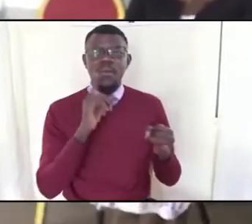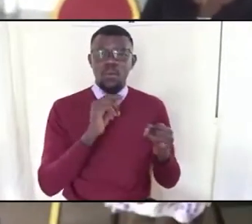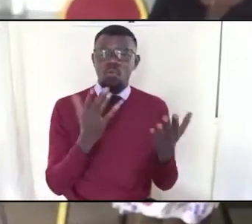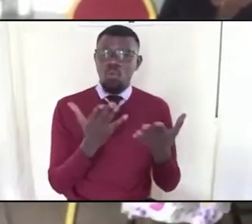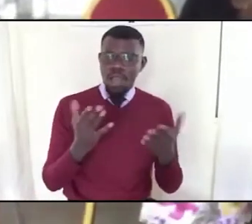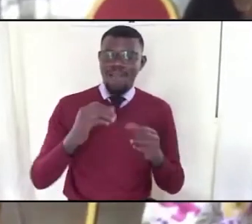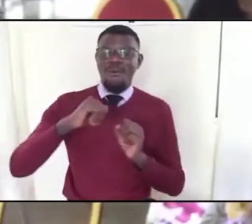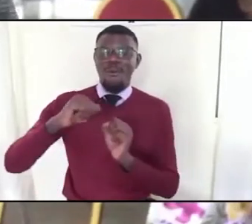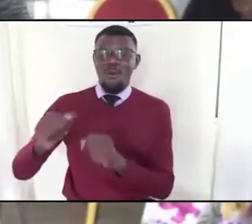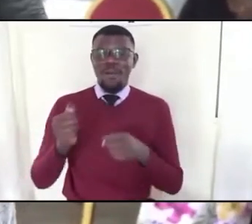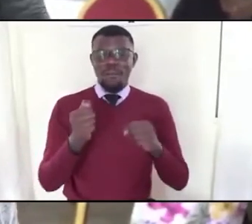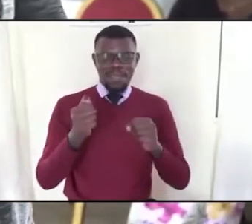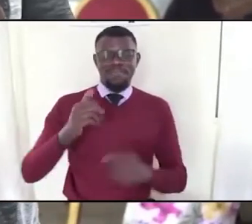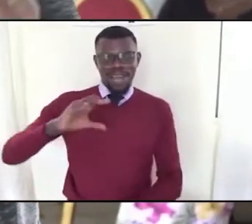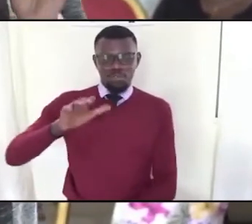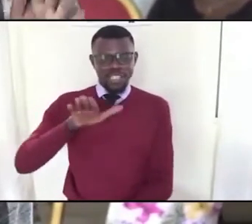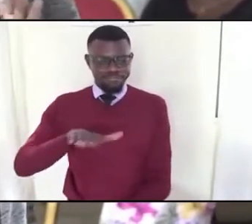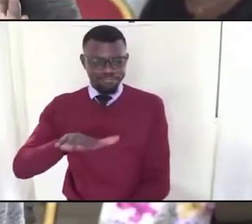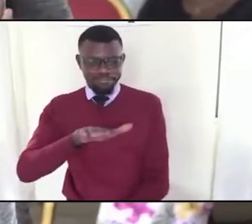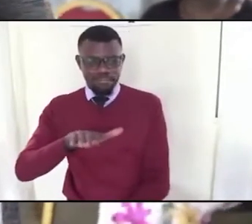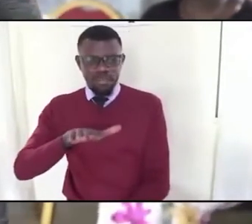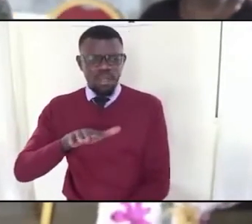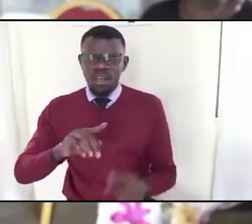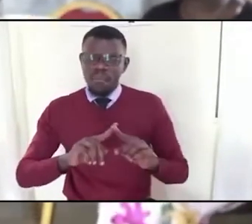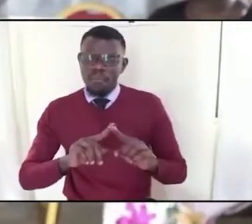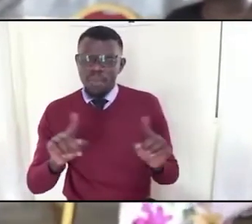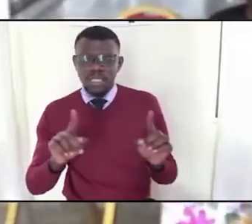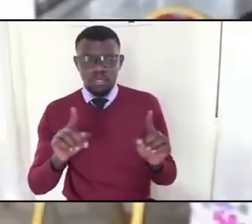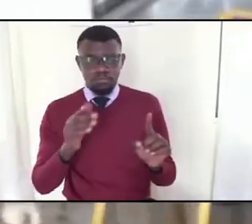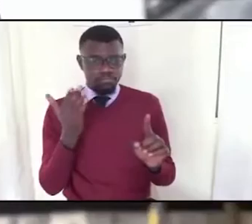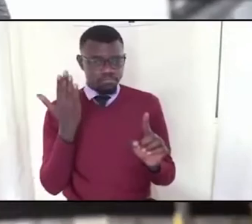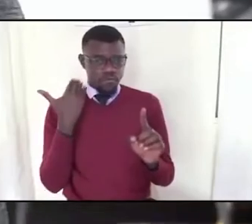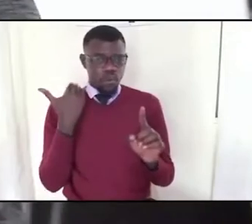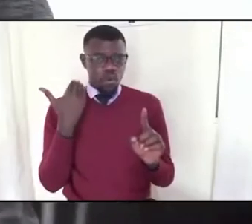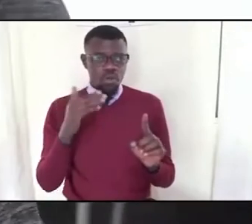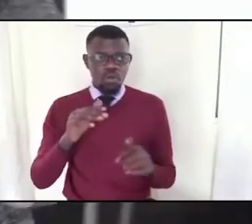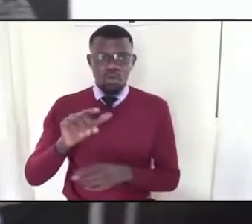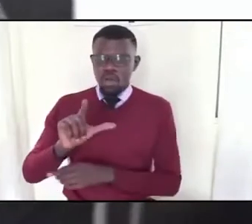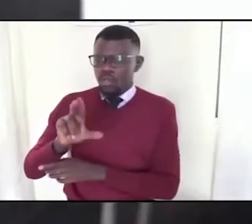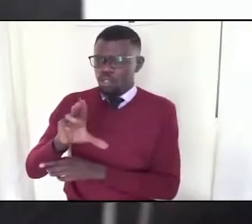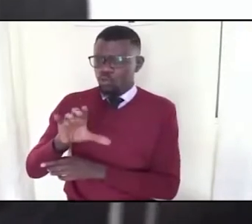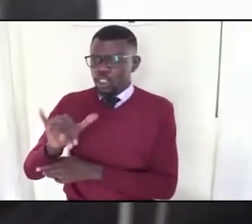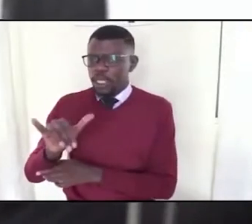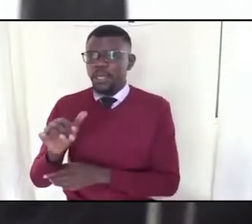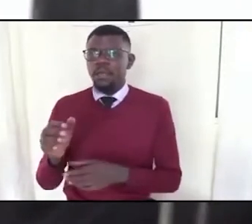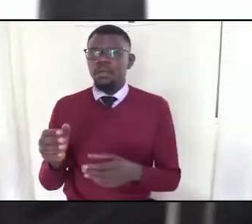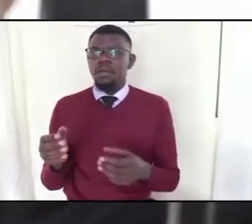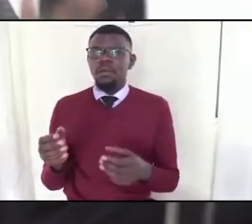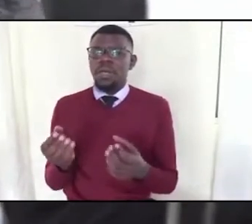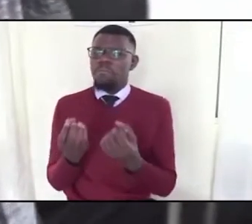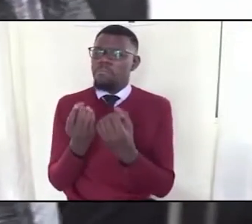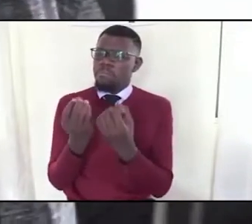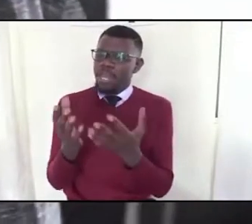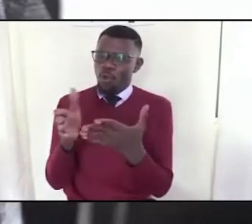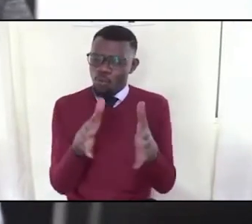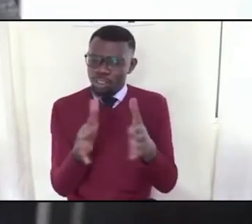Bay County. But then Lucy got a wind of available opportunities in Migori County